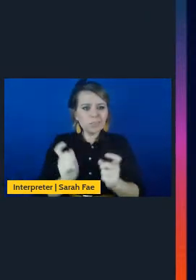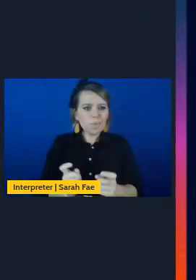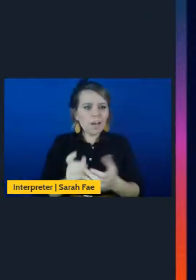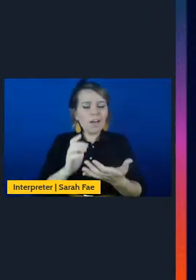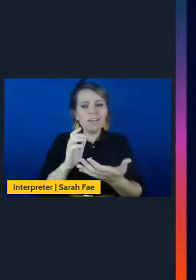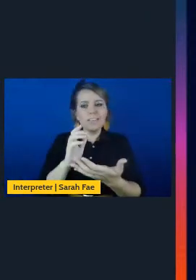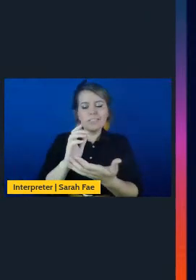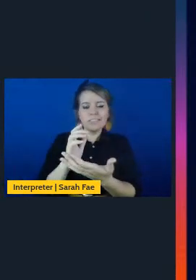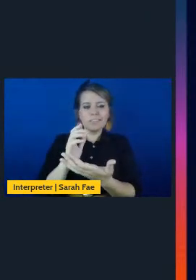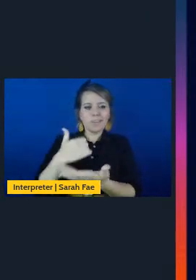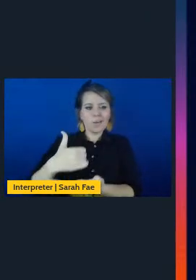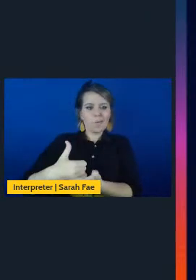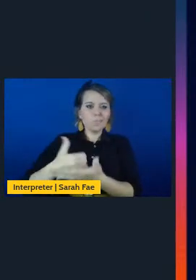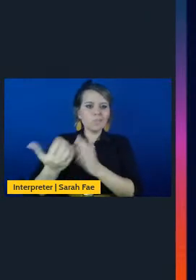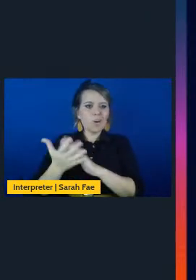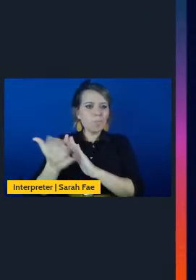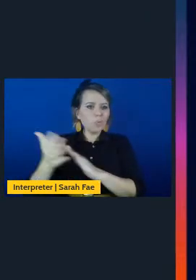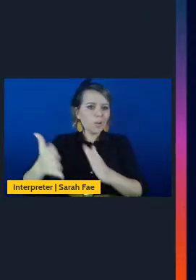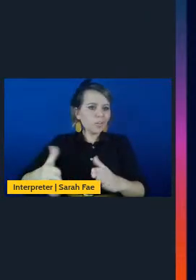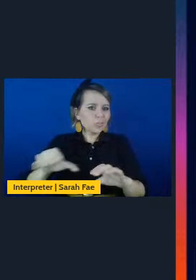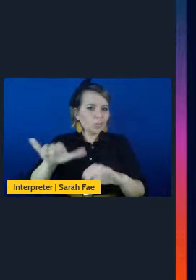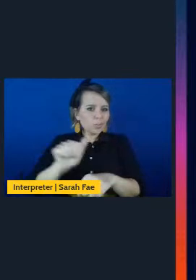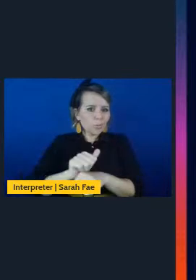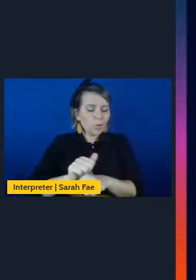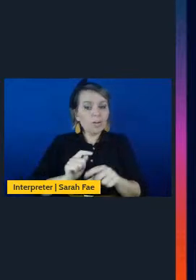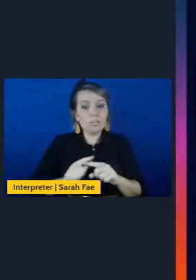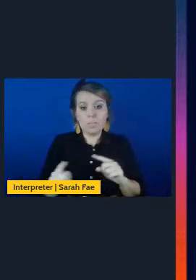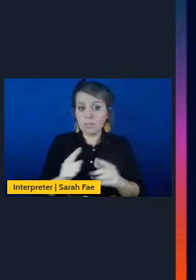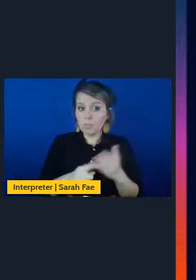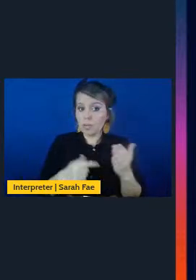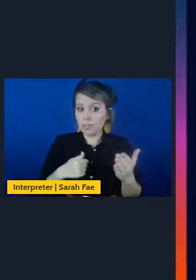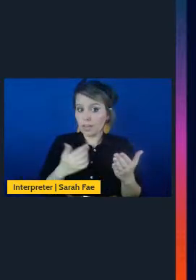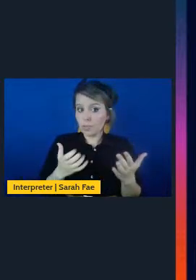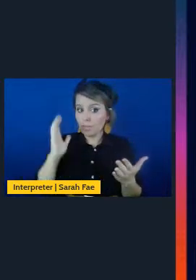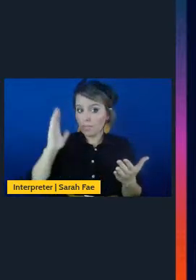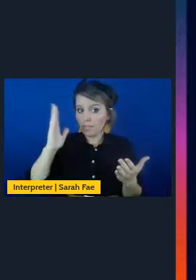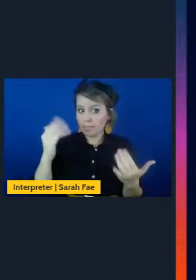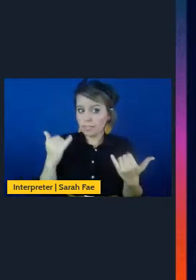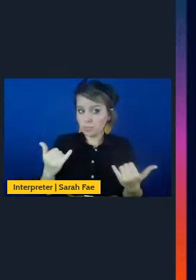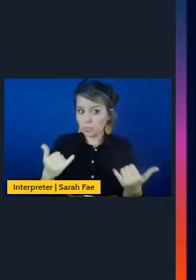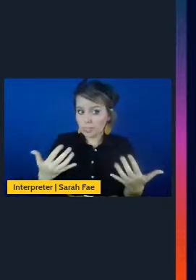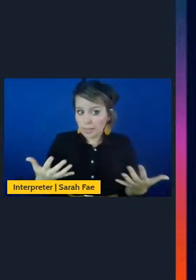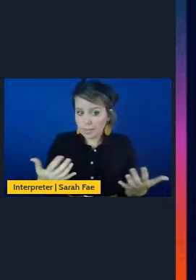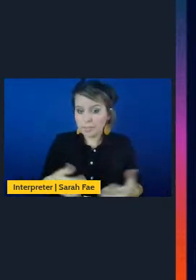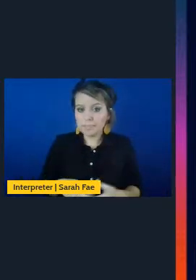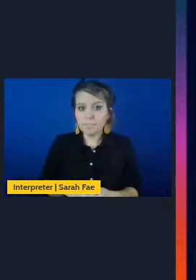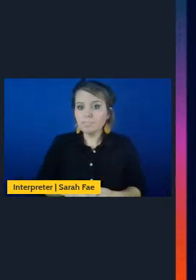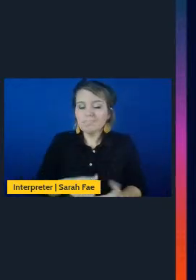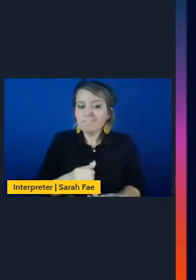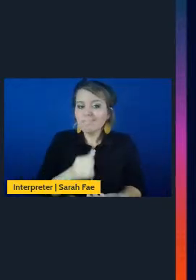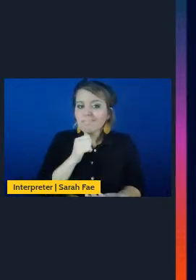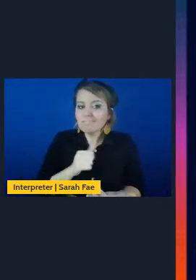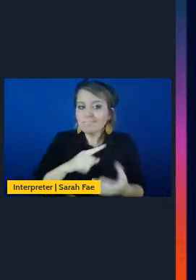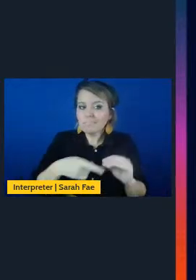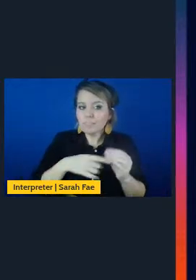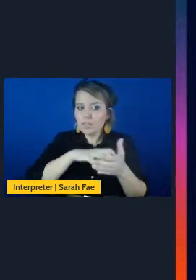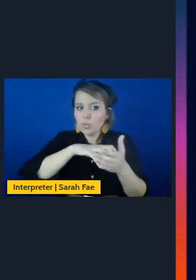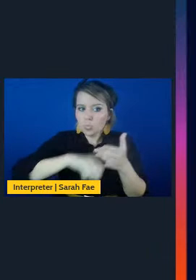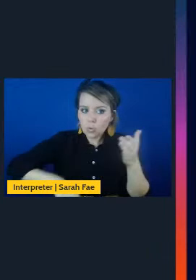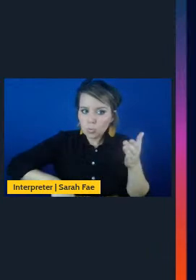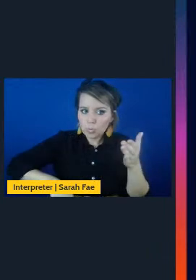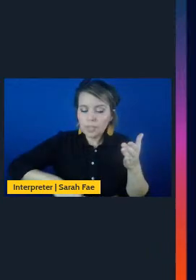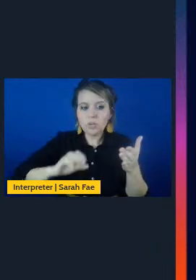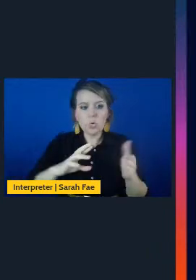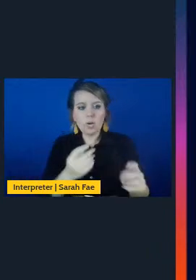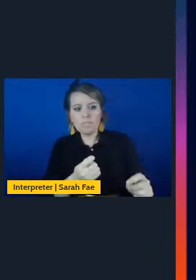operators, you name it. But what I'm going to talk to you about today is not about removing or getting rid of